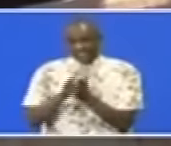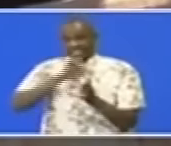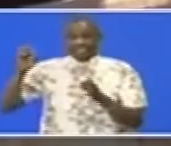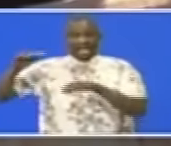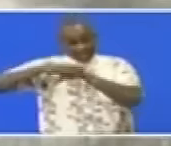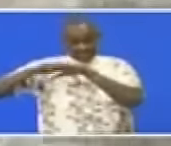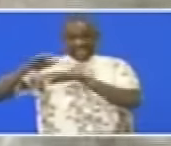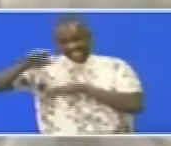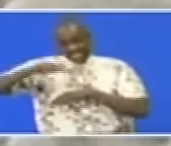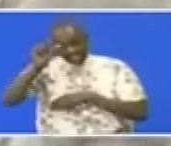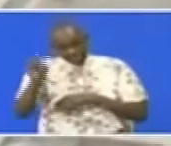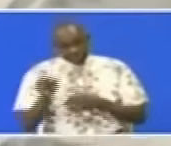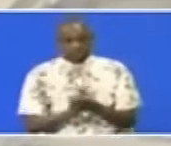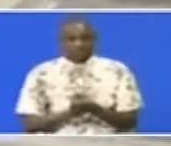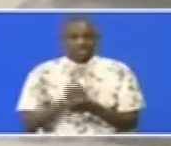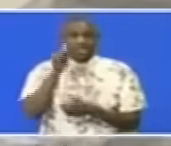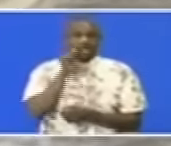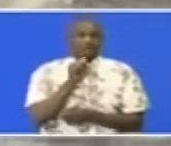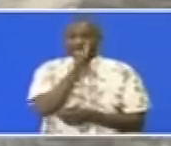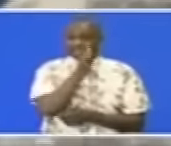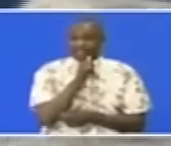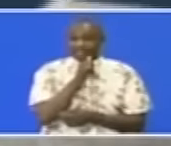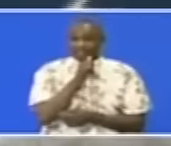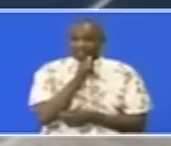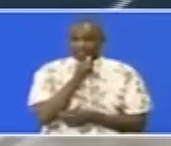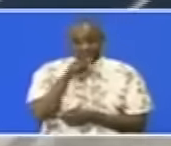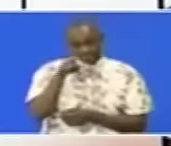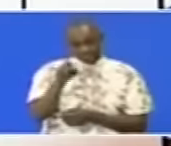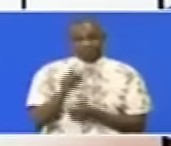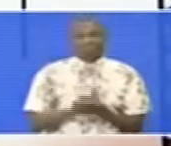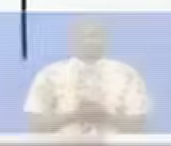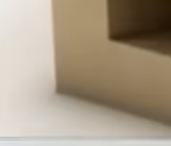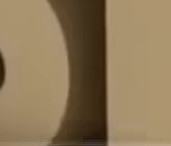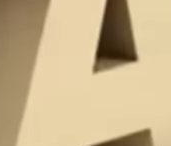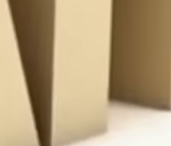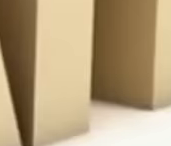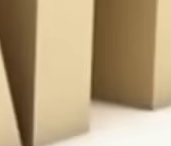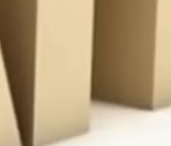African region. Abiyagina for Transformers.